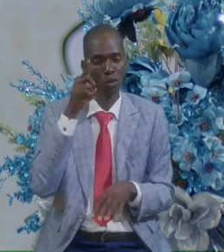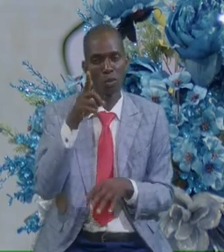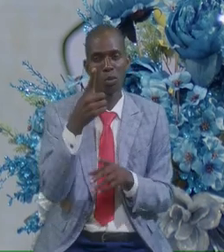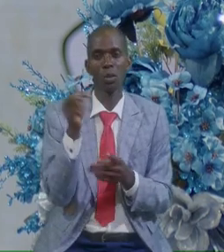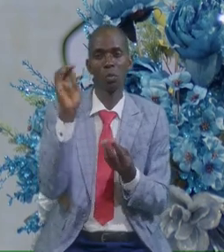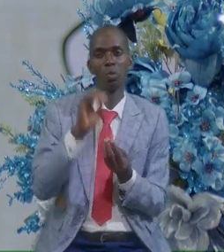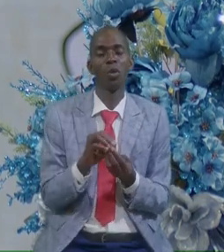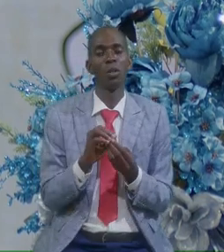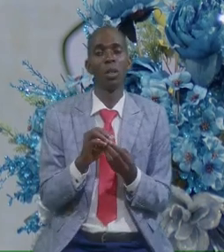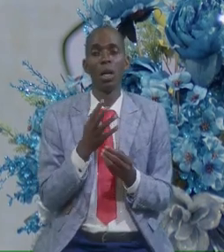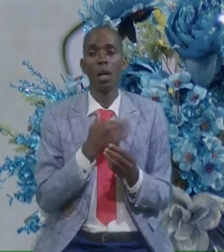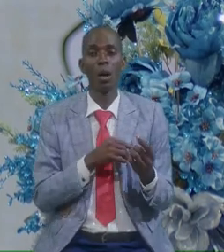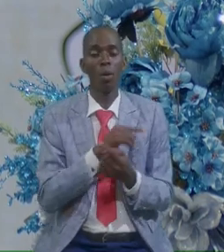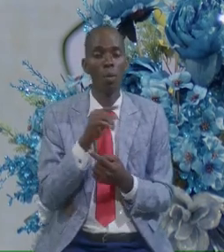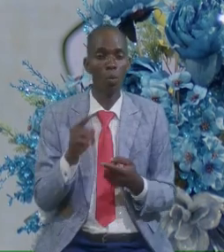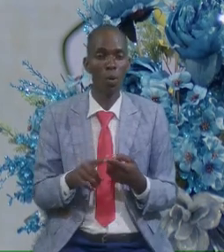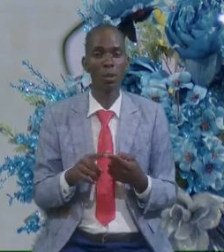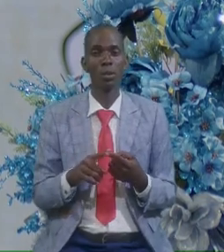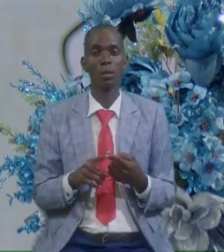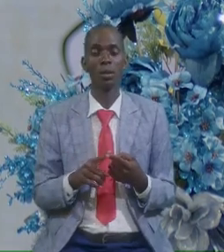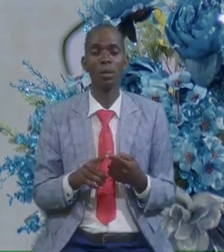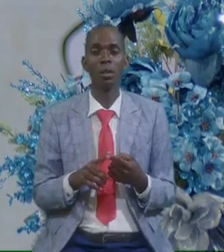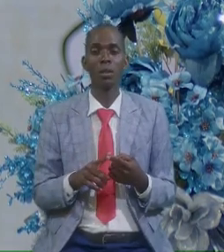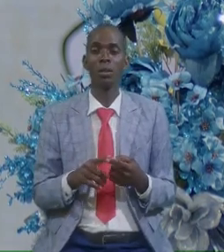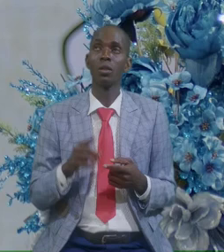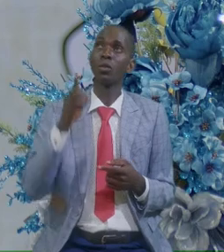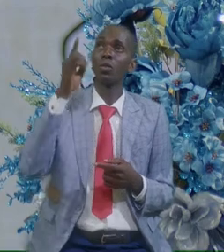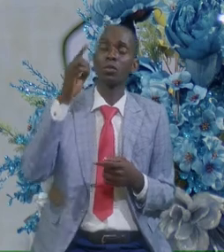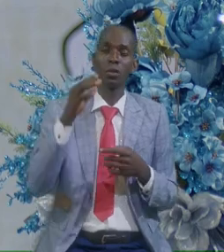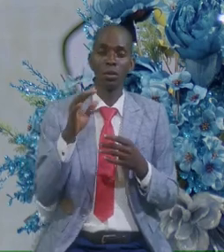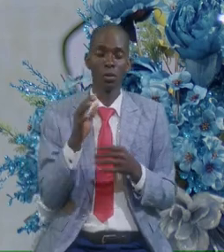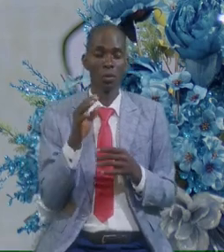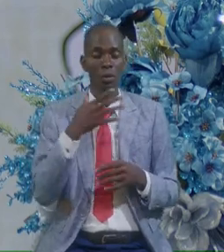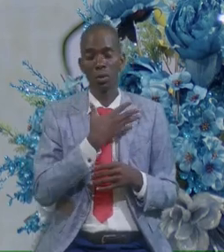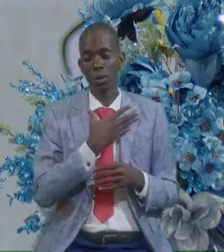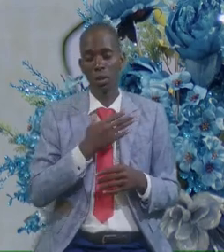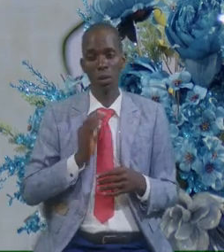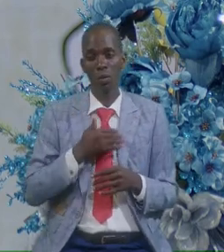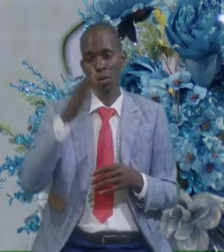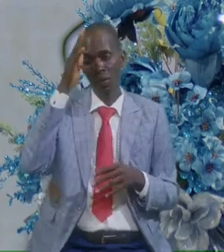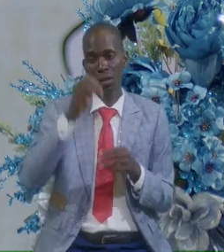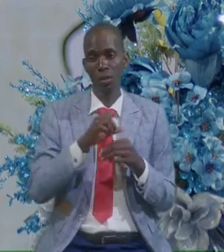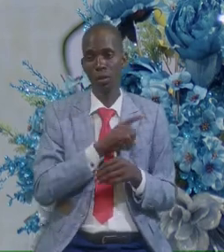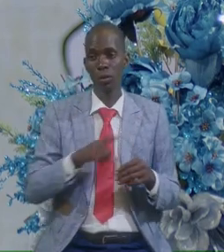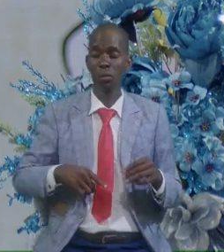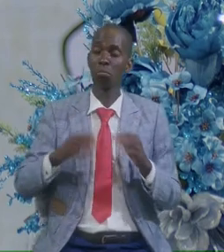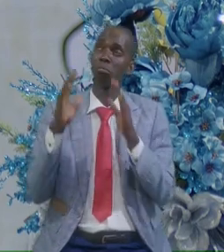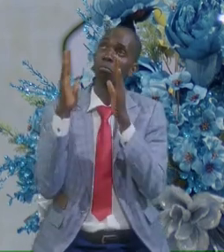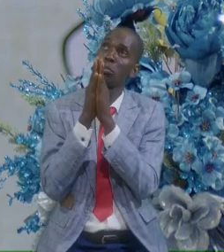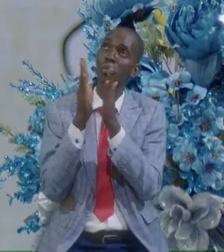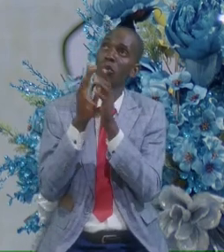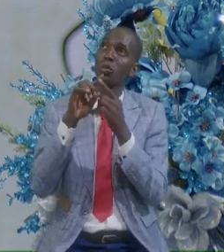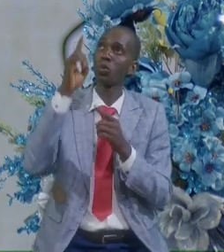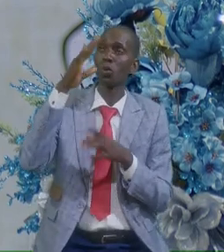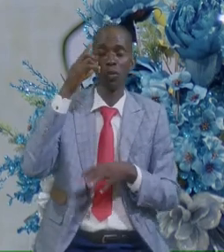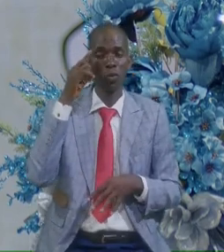then, when once you talk to God, there will be a transfer of power, transfer of miracle